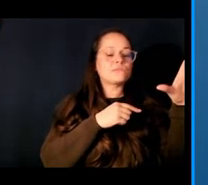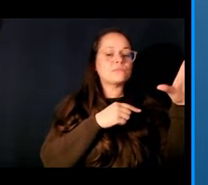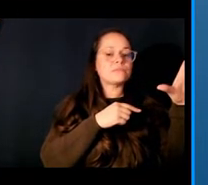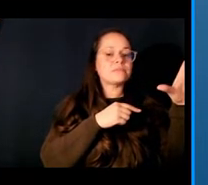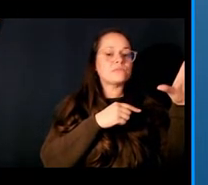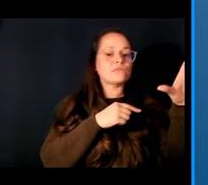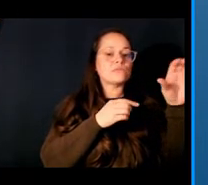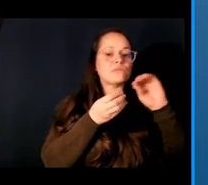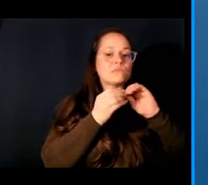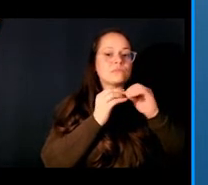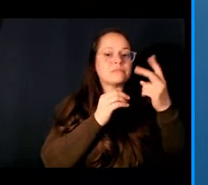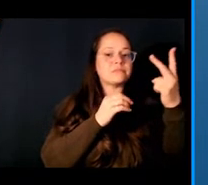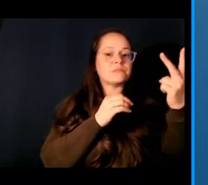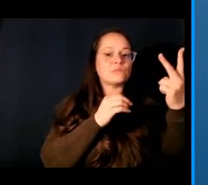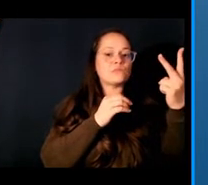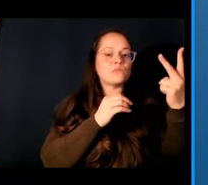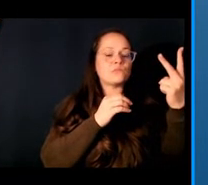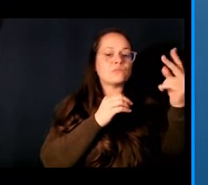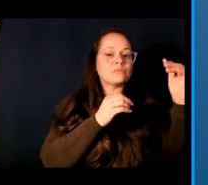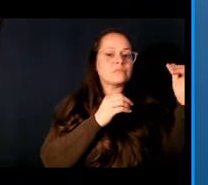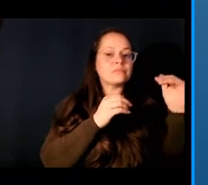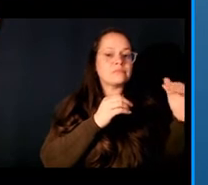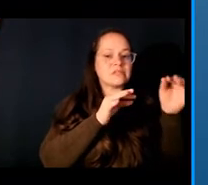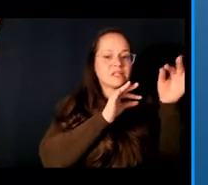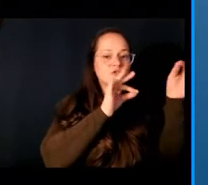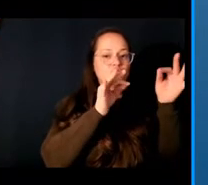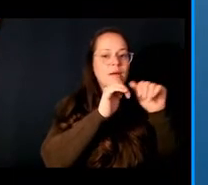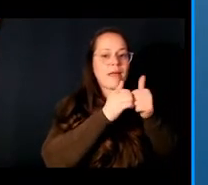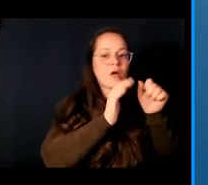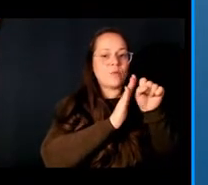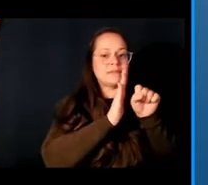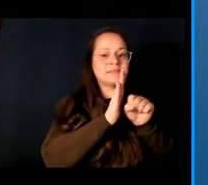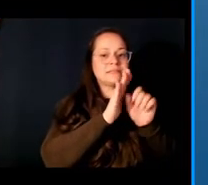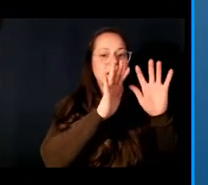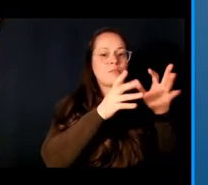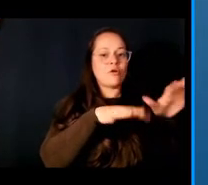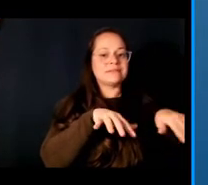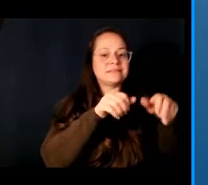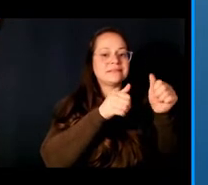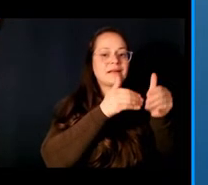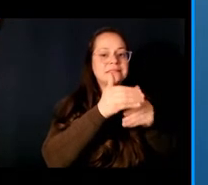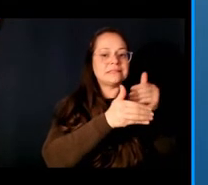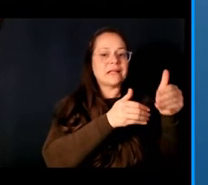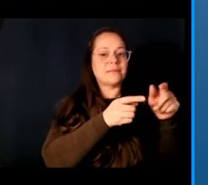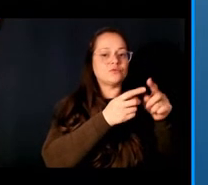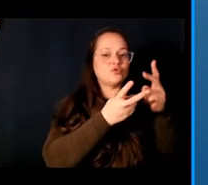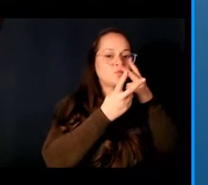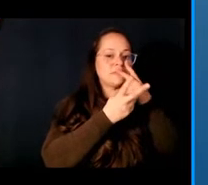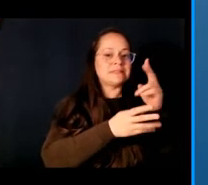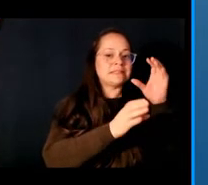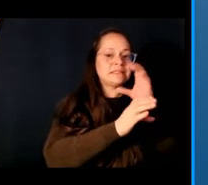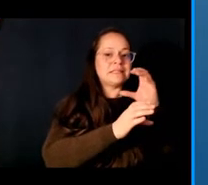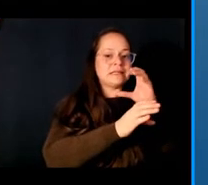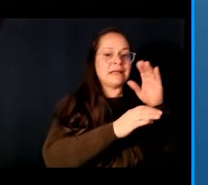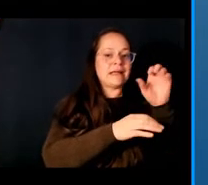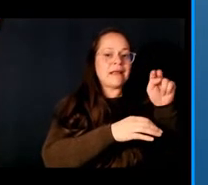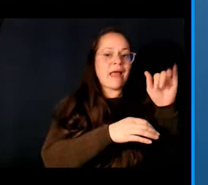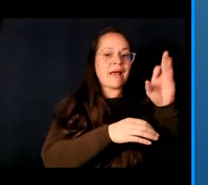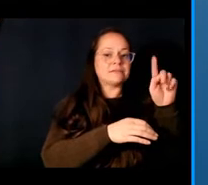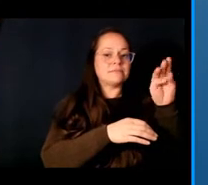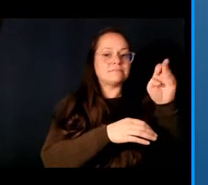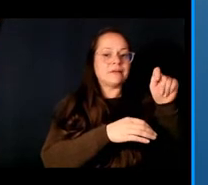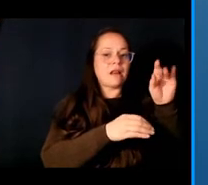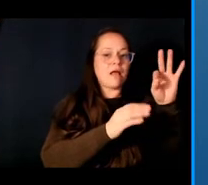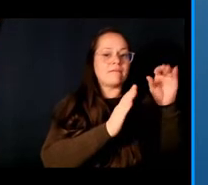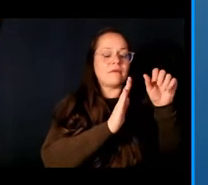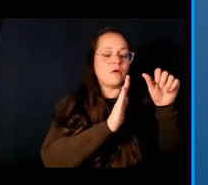numeral two okay it says describe how the state party has taking steps or is taking steps to seek enactment of legislation rules and